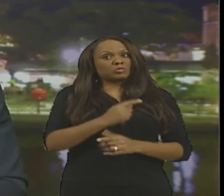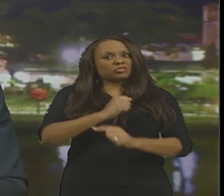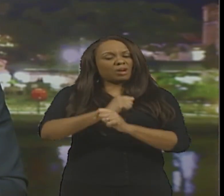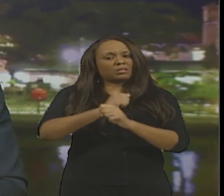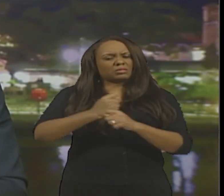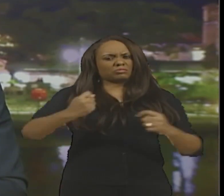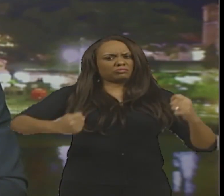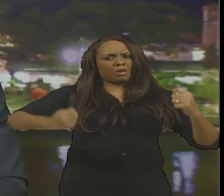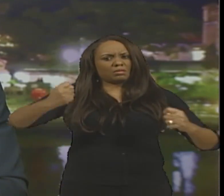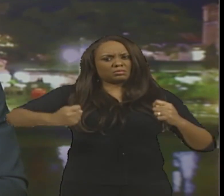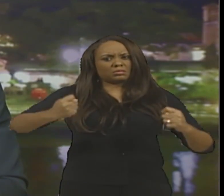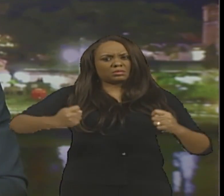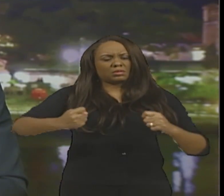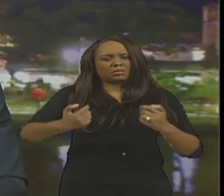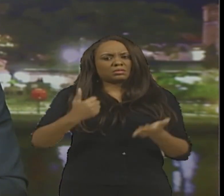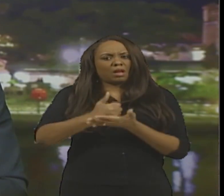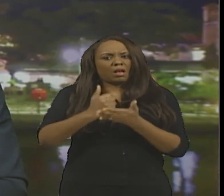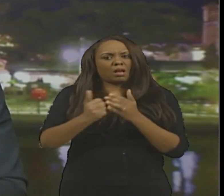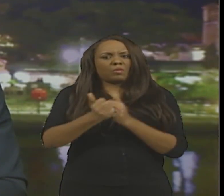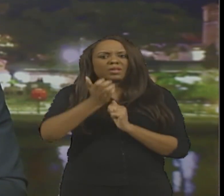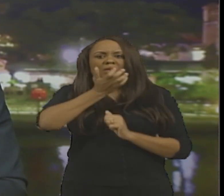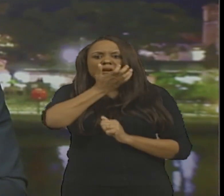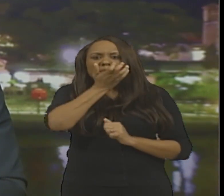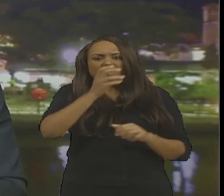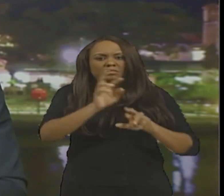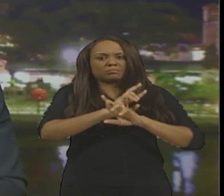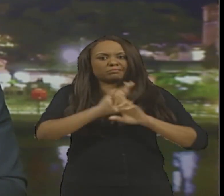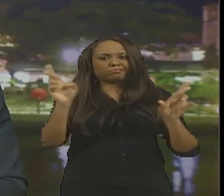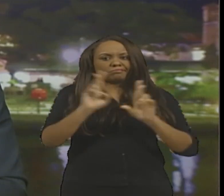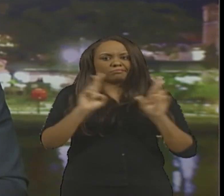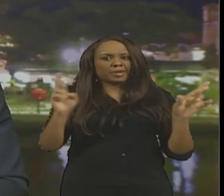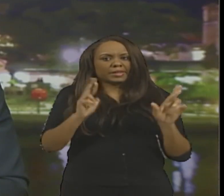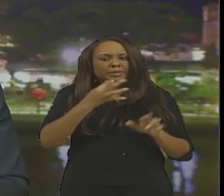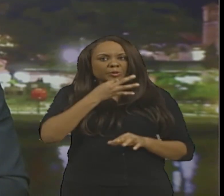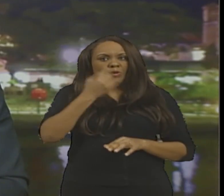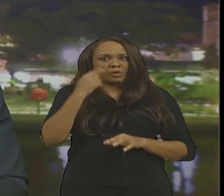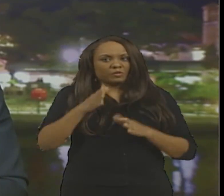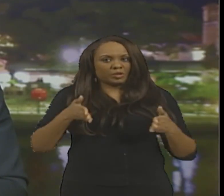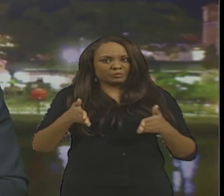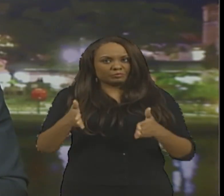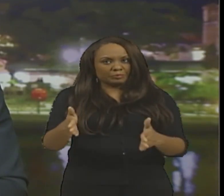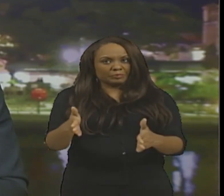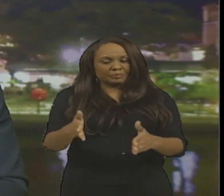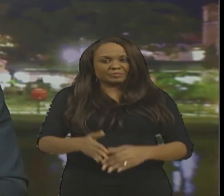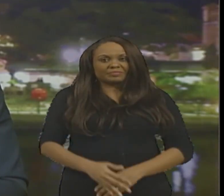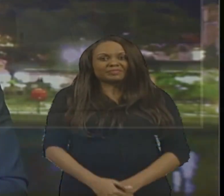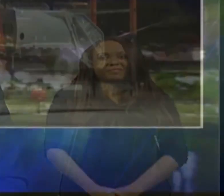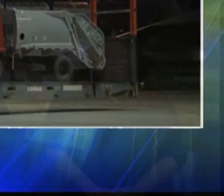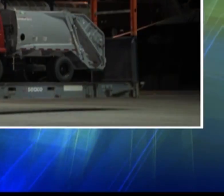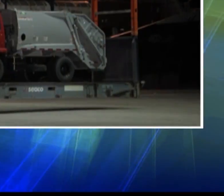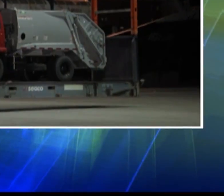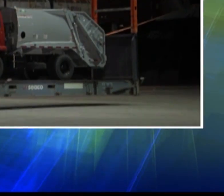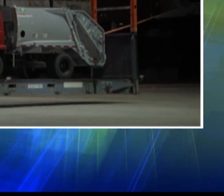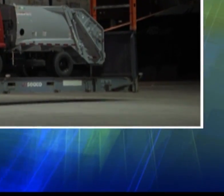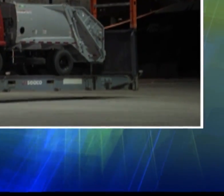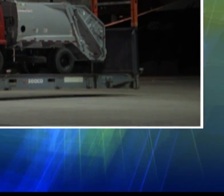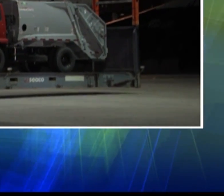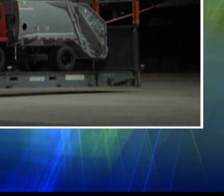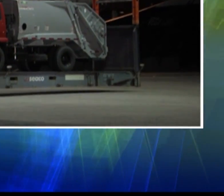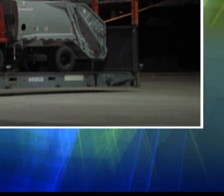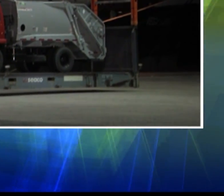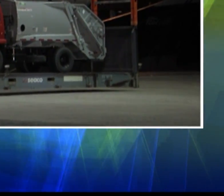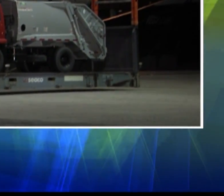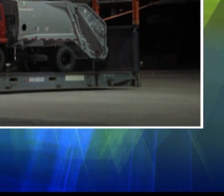into the island to aid with the garbage rolls are being prepared for the road. The trucks arrived earlier this month, and Public Relations Officer